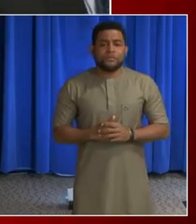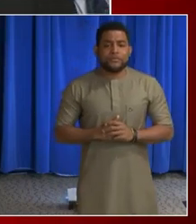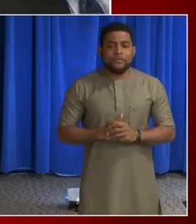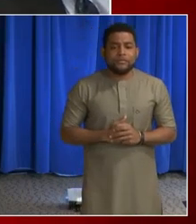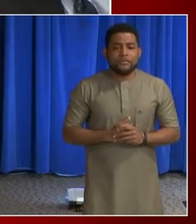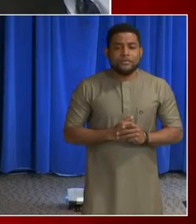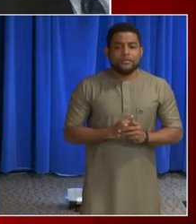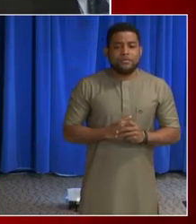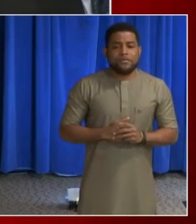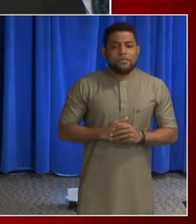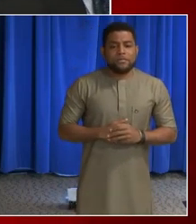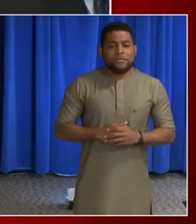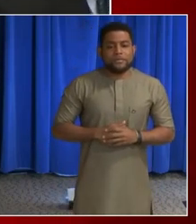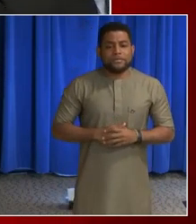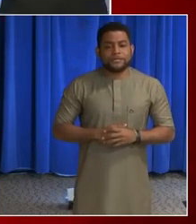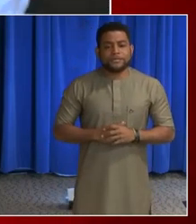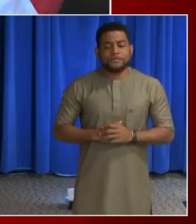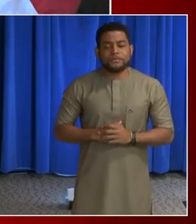Thank you.